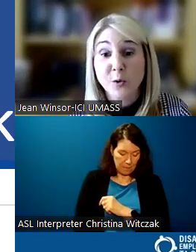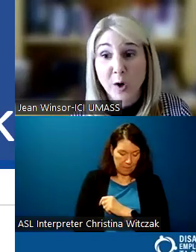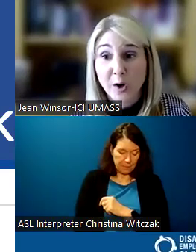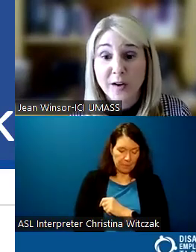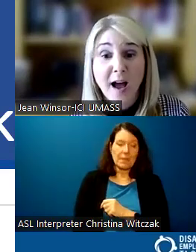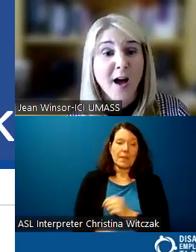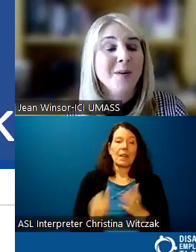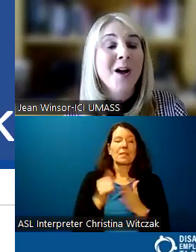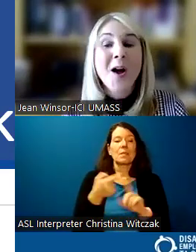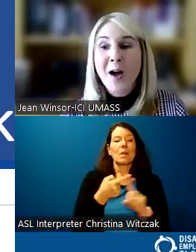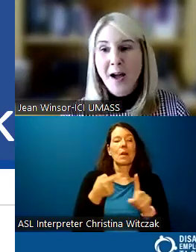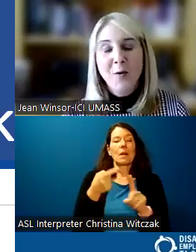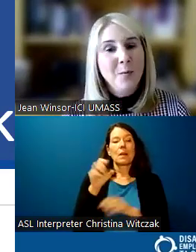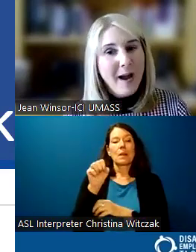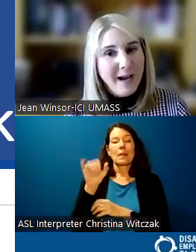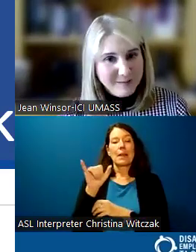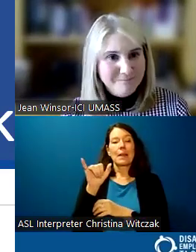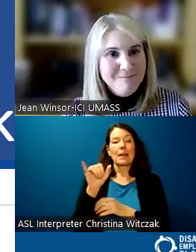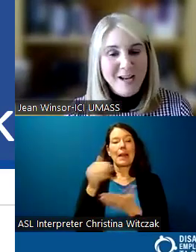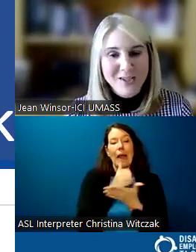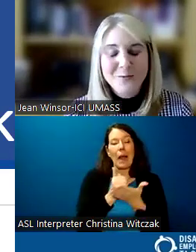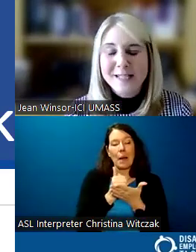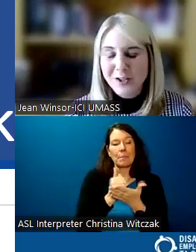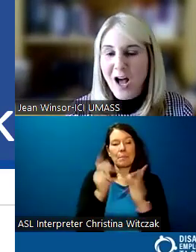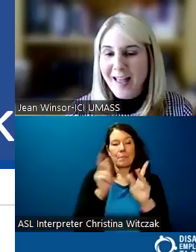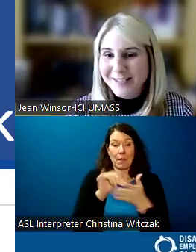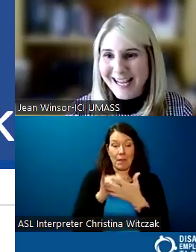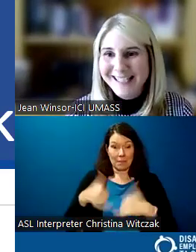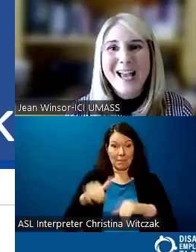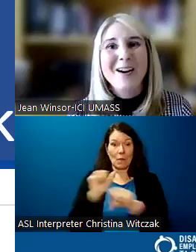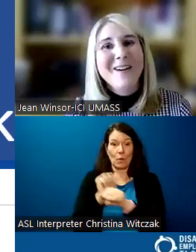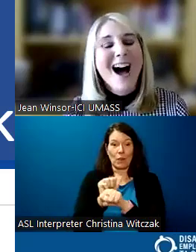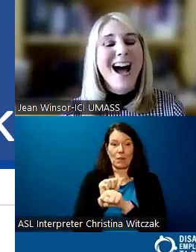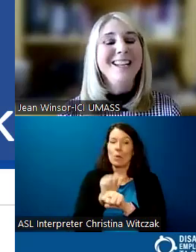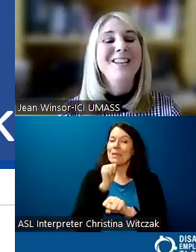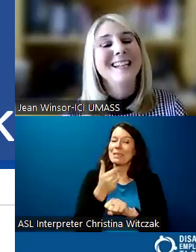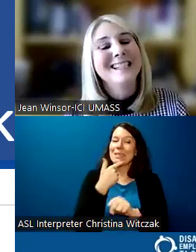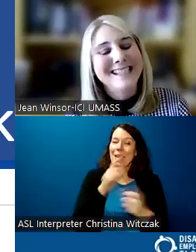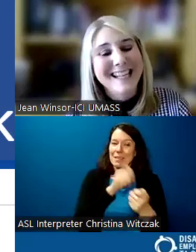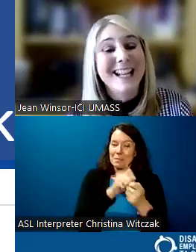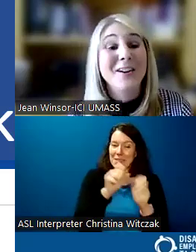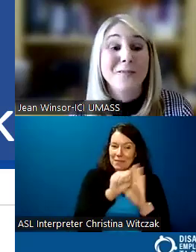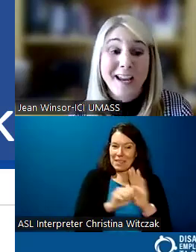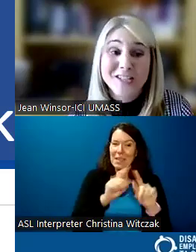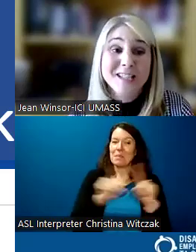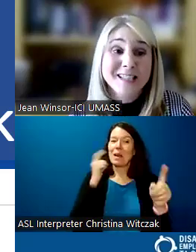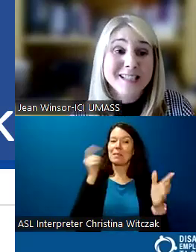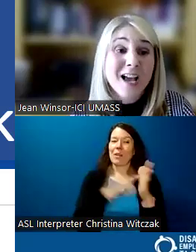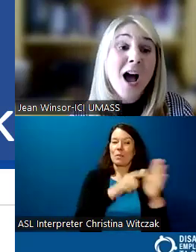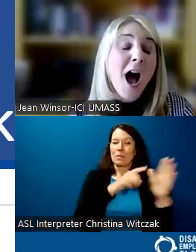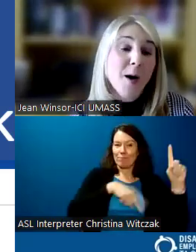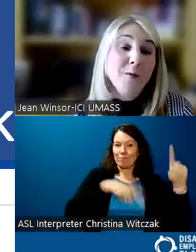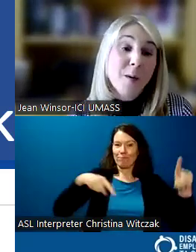recipients who work. I mentioned we didn't call out states, but you can see that it